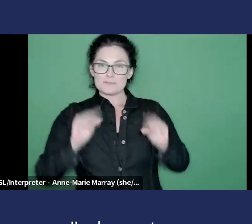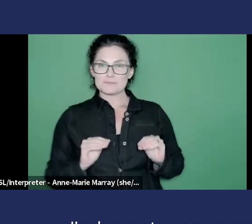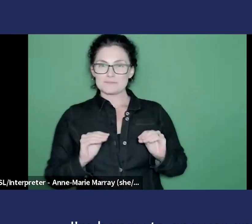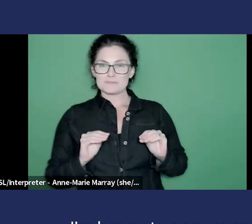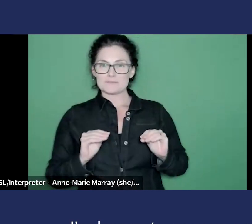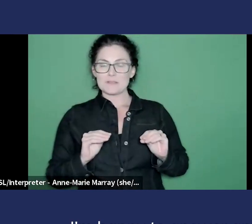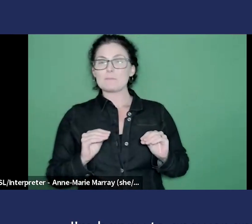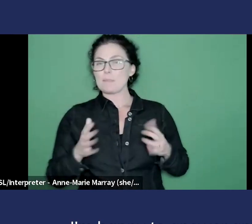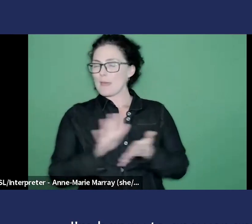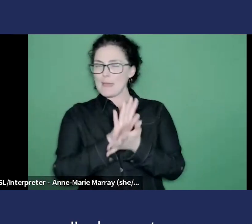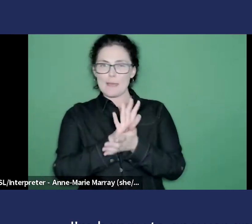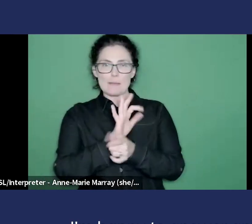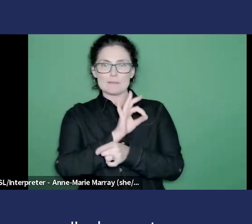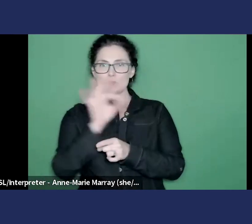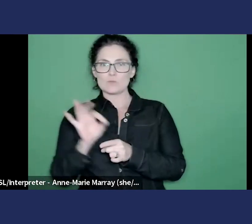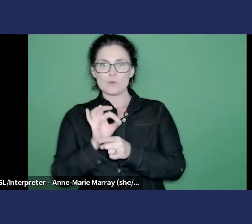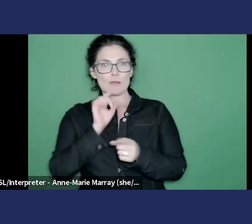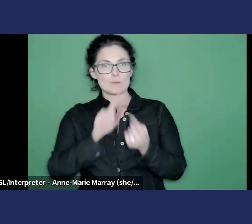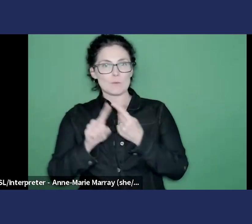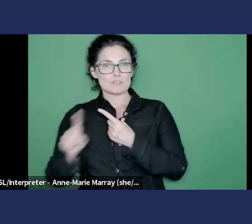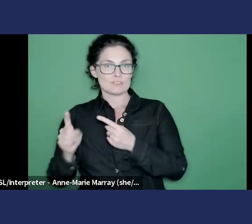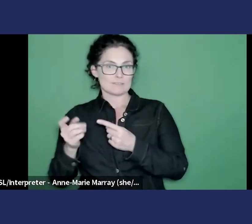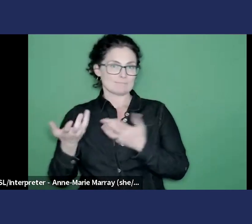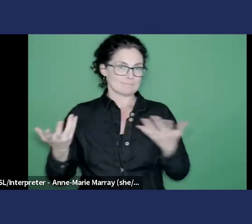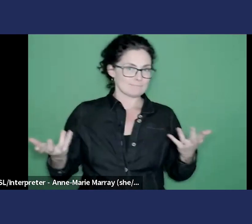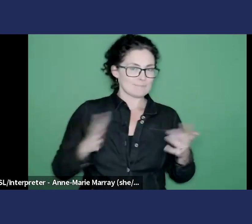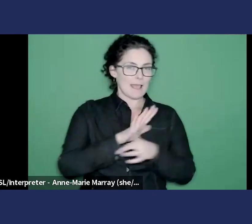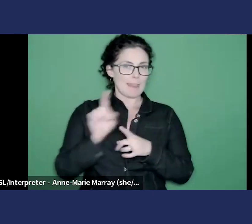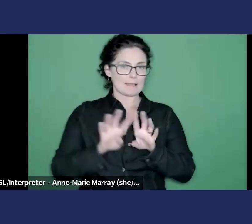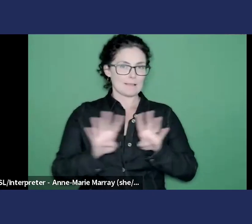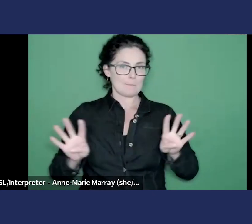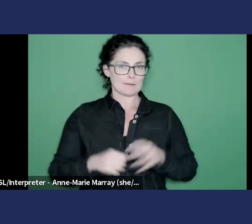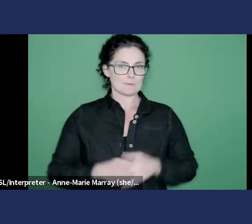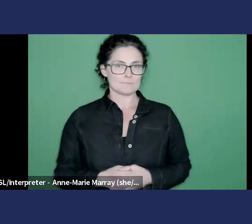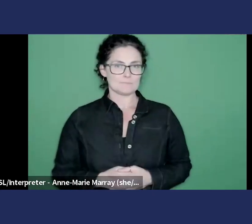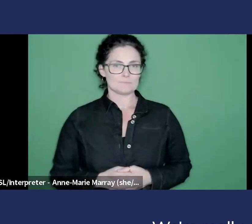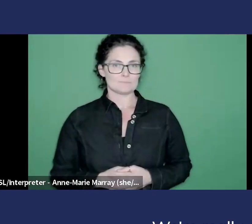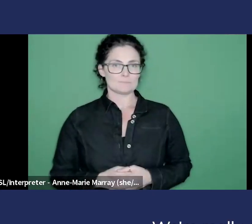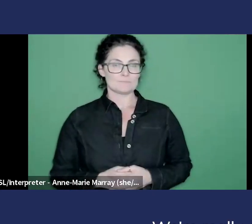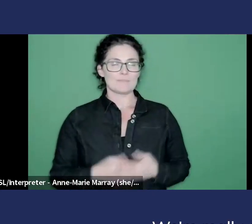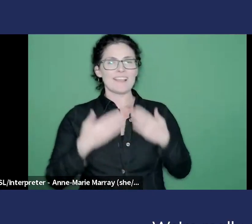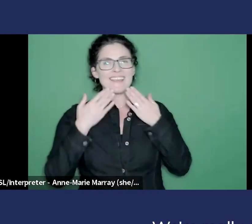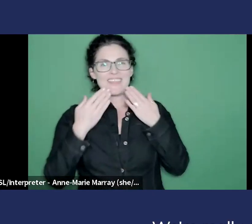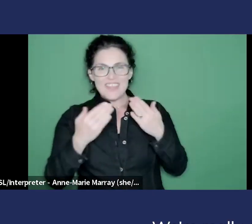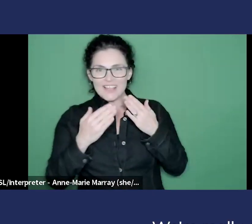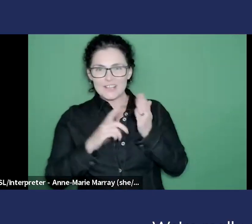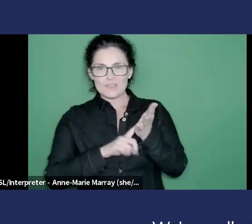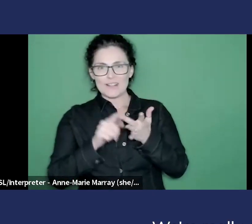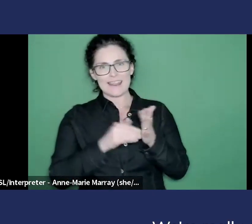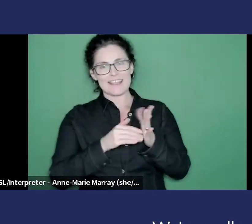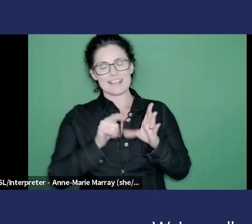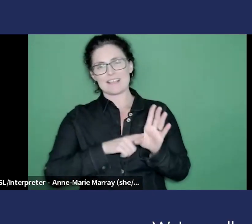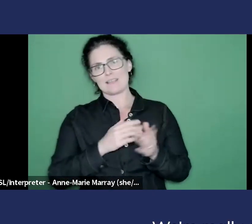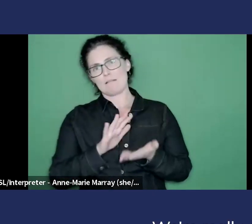answer any questions later on in the panel discussion. Thank you. Thank you so much, Lizzie. We're really glad to have you here with